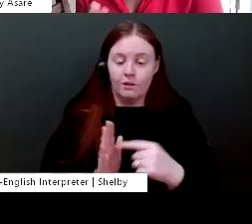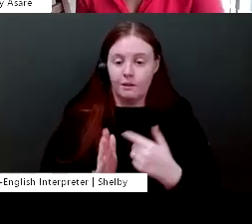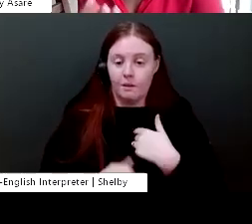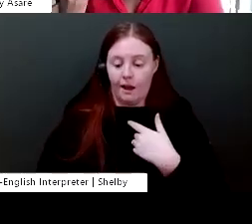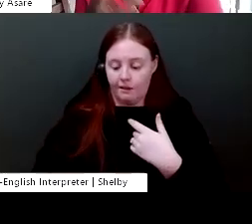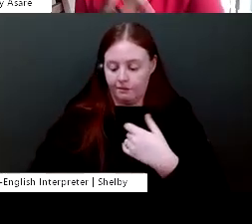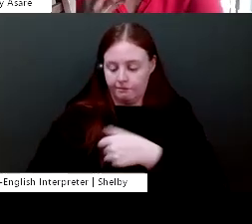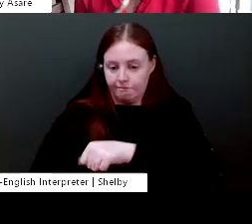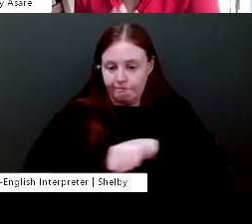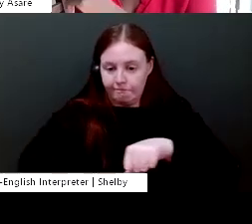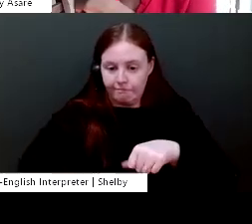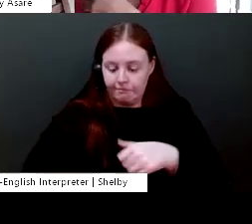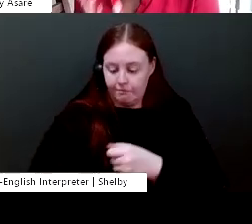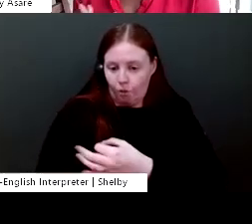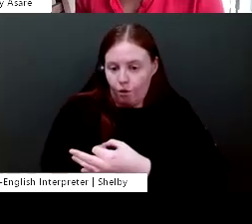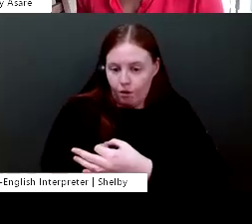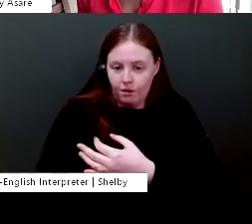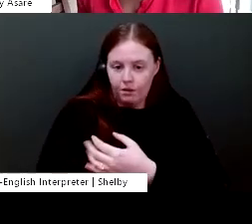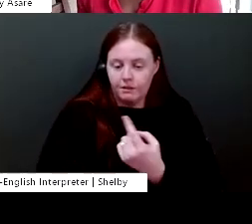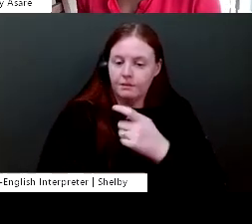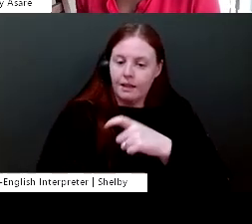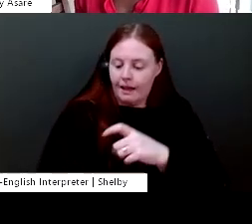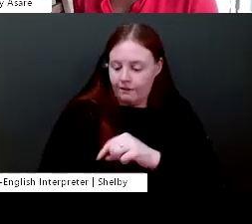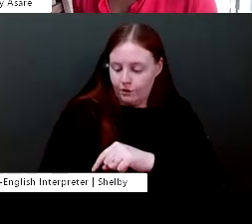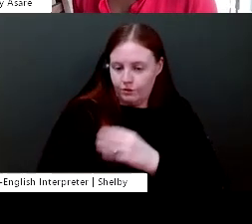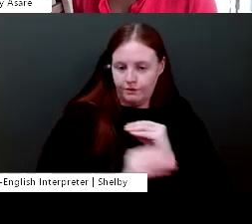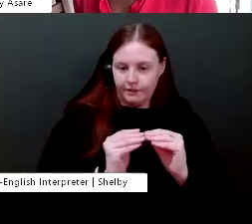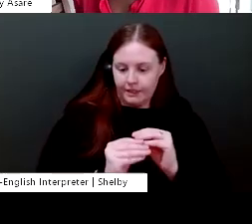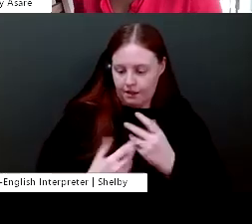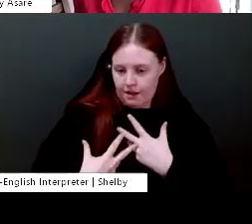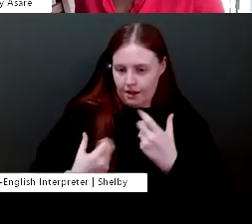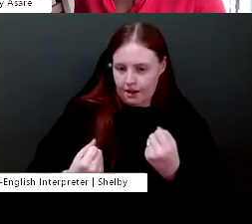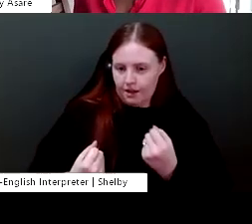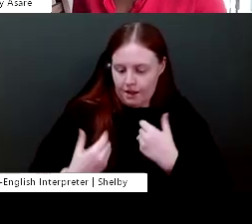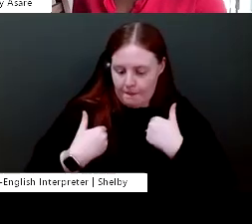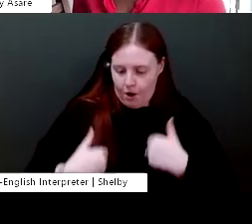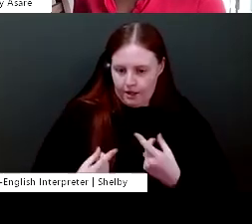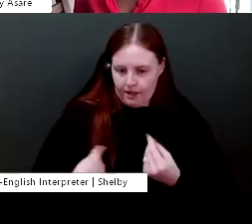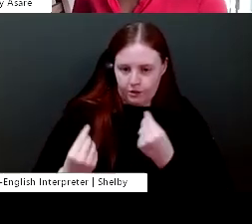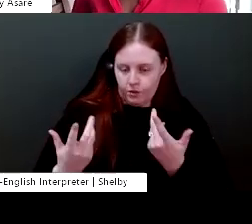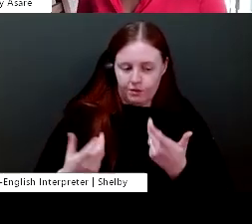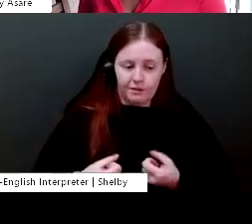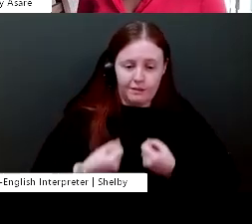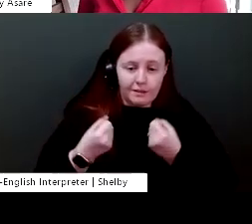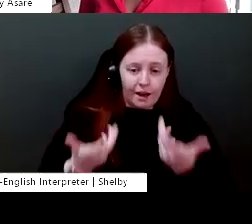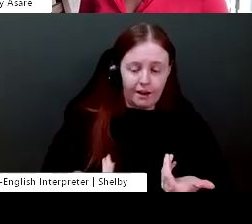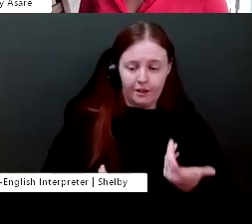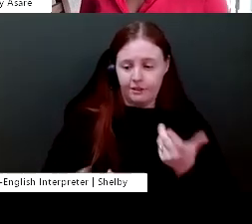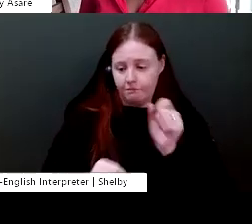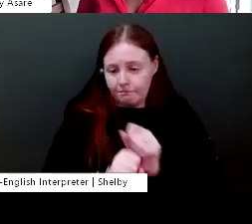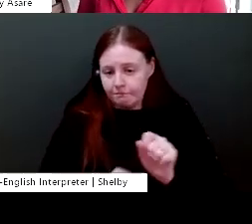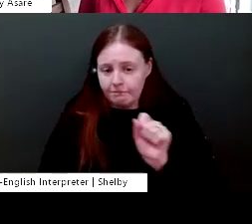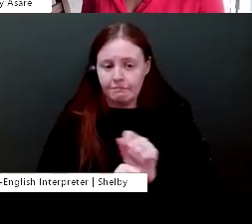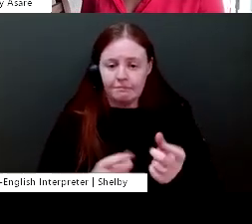your cells and your body needs to do to heal that wound. It's effortful, it's exhaustive. And so ensuring that you